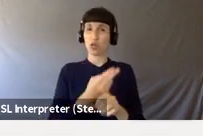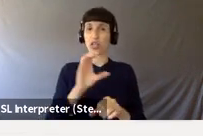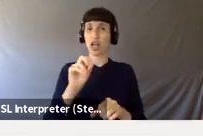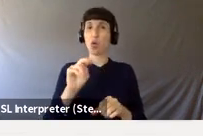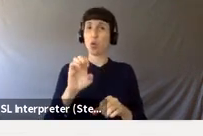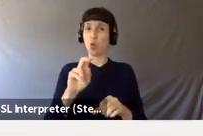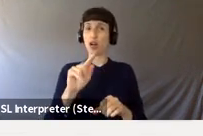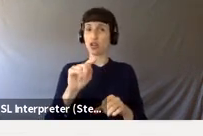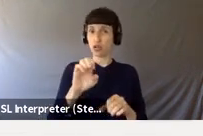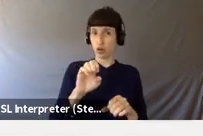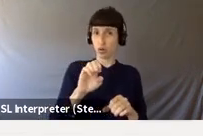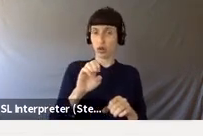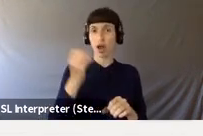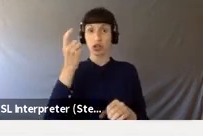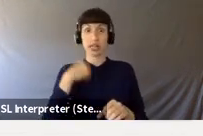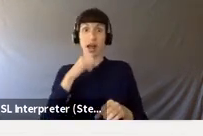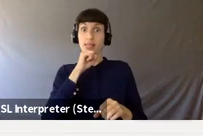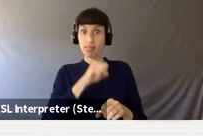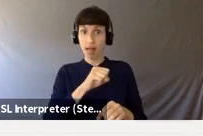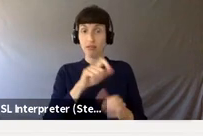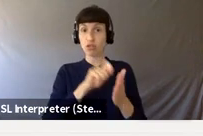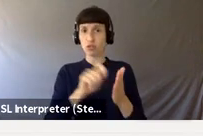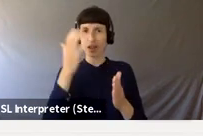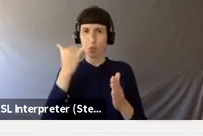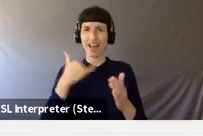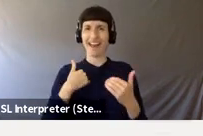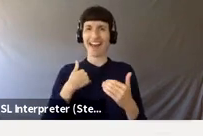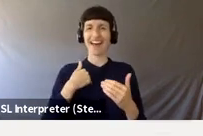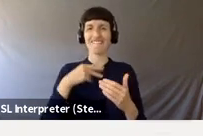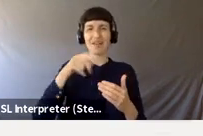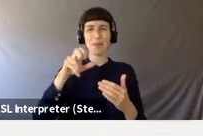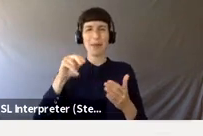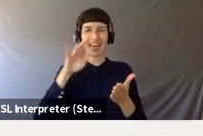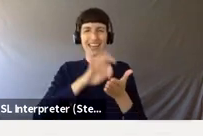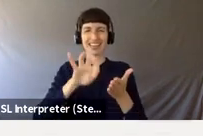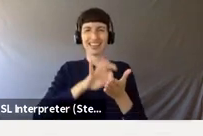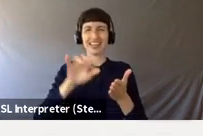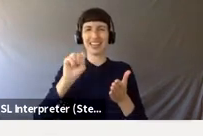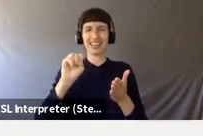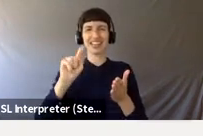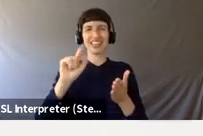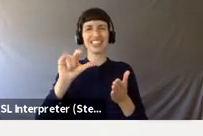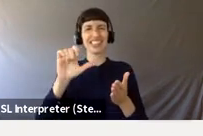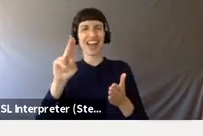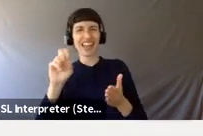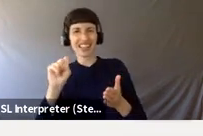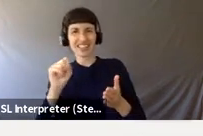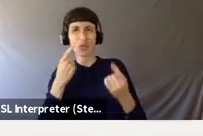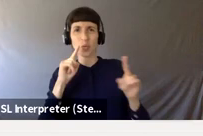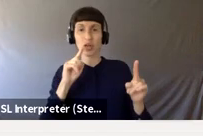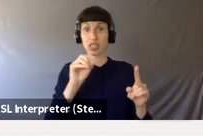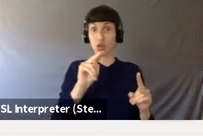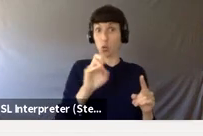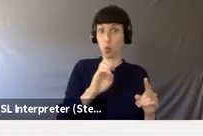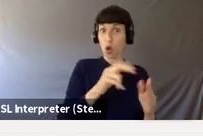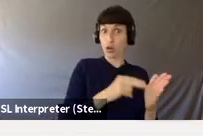I love to be able to write and even make my titles come up in color. I can do that in OneNote. But when you come back to Teams, you might